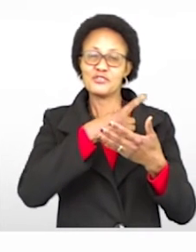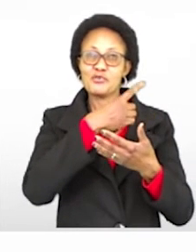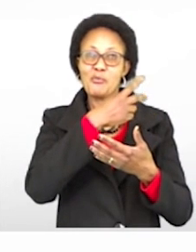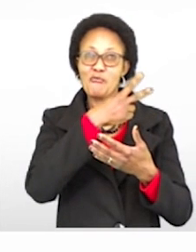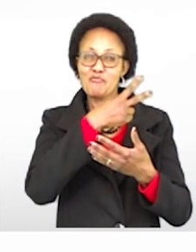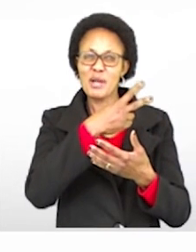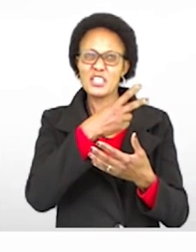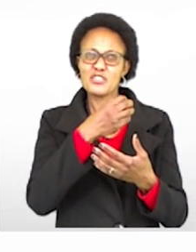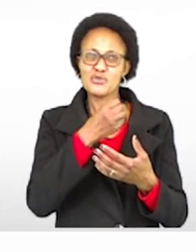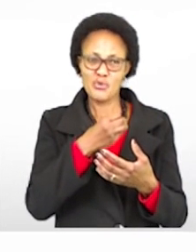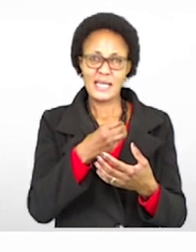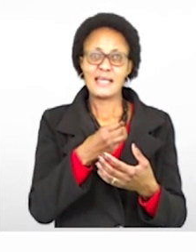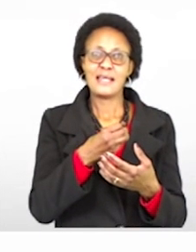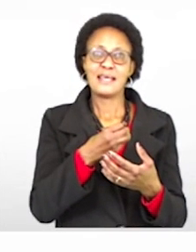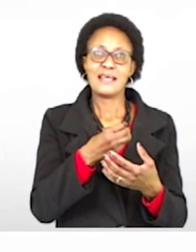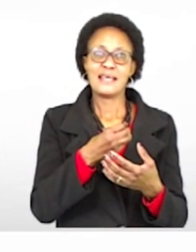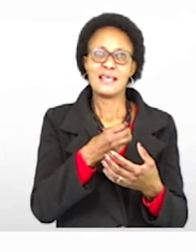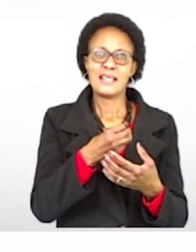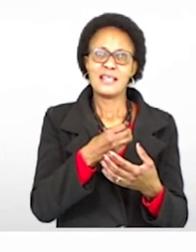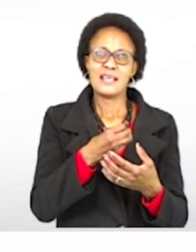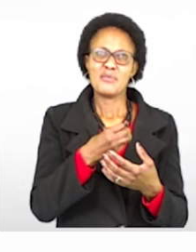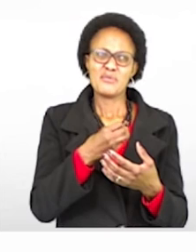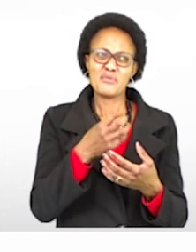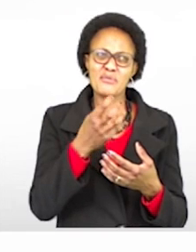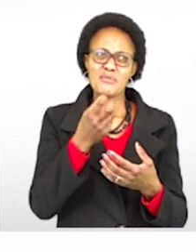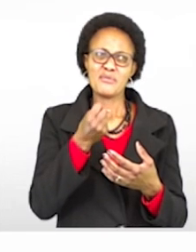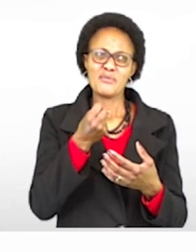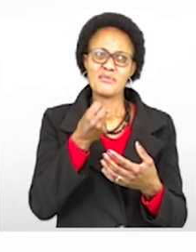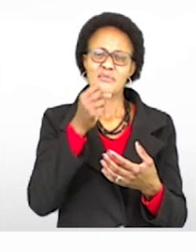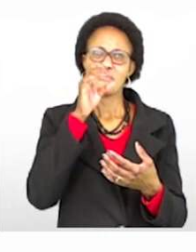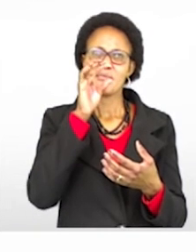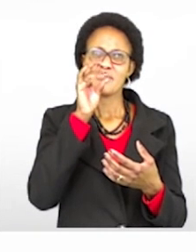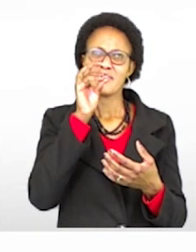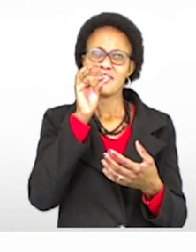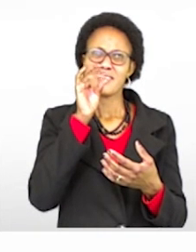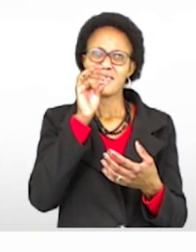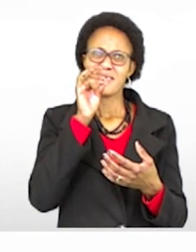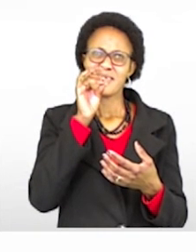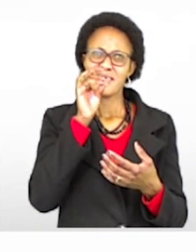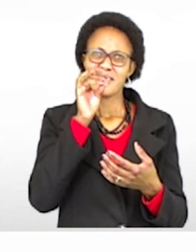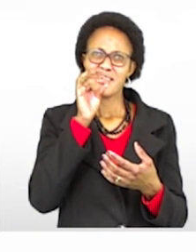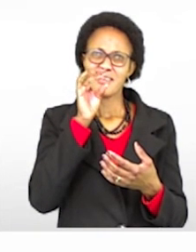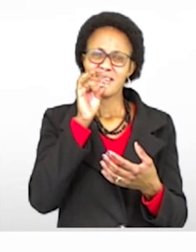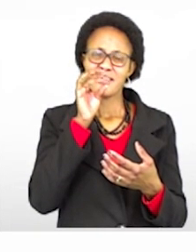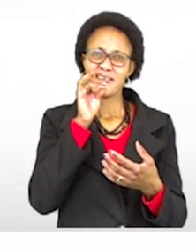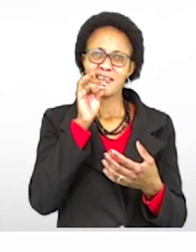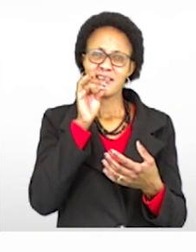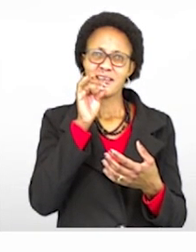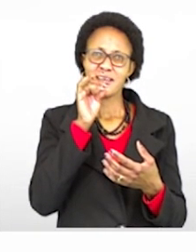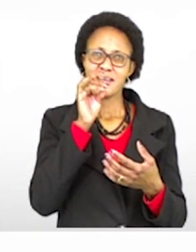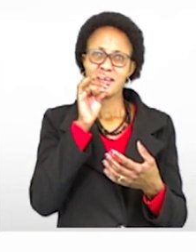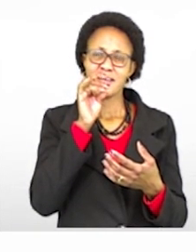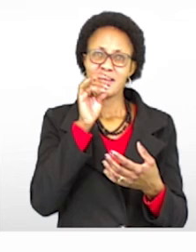we have a puppy. Oh, it is so cute. But seems like we have